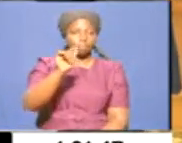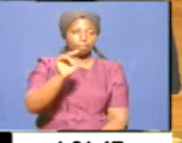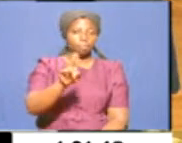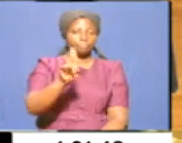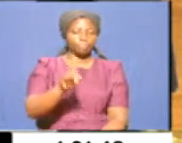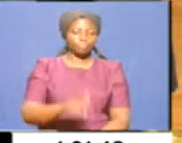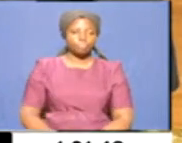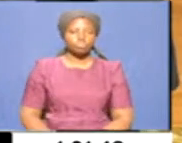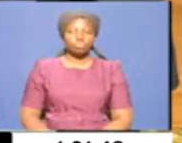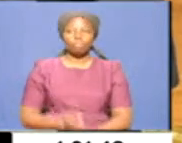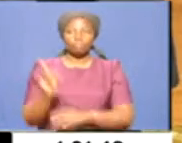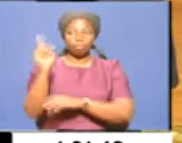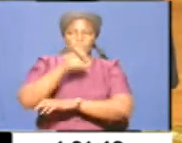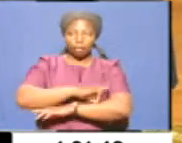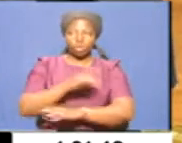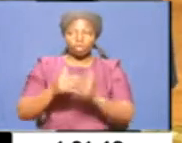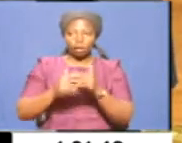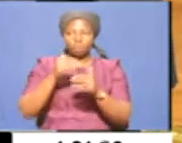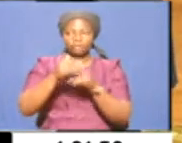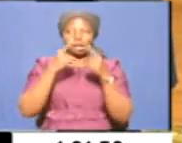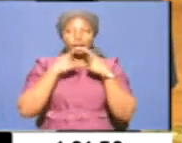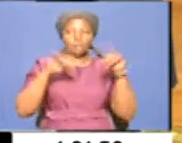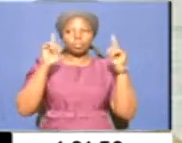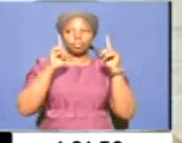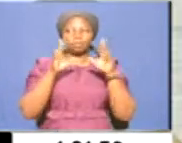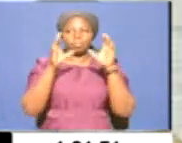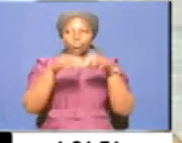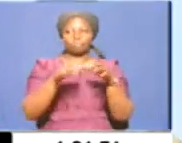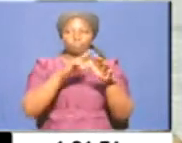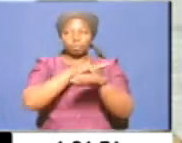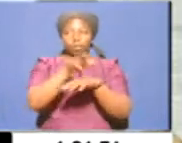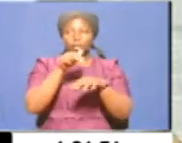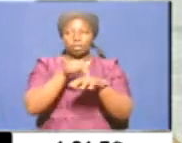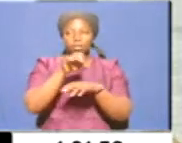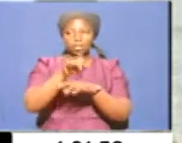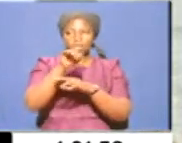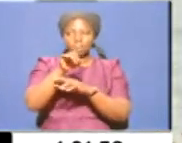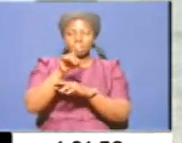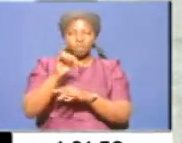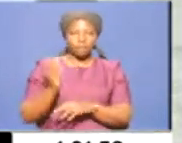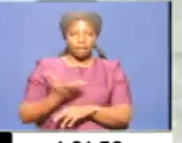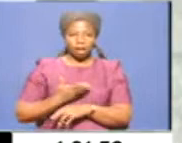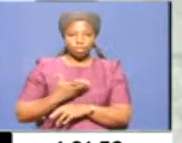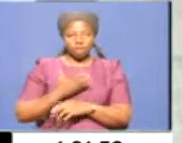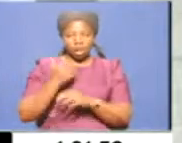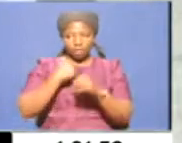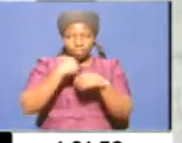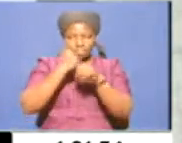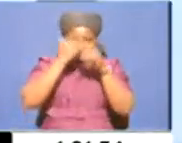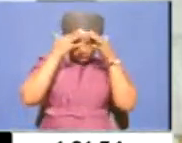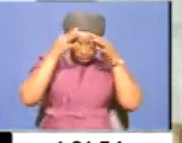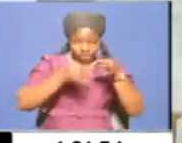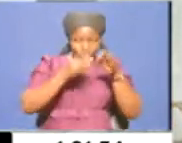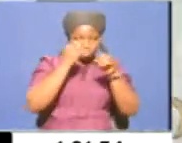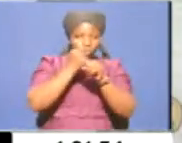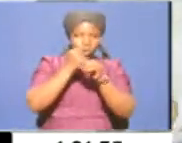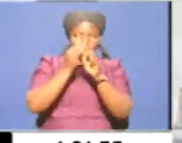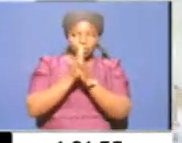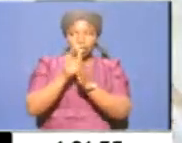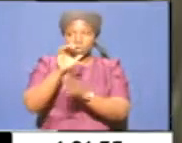Just days after announcing the party's National Executive Council had endorsed a decision to work with ODM in readiness